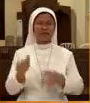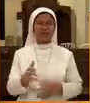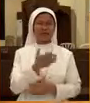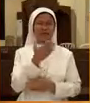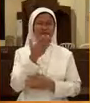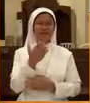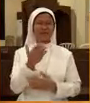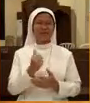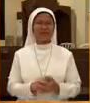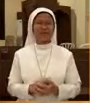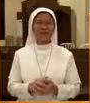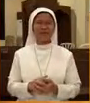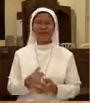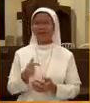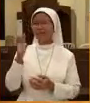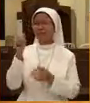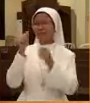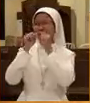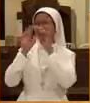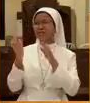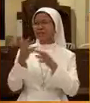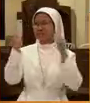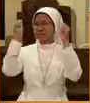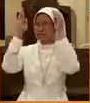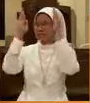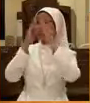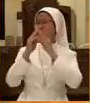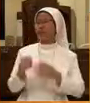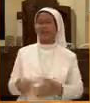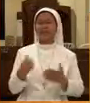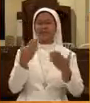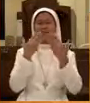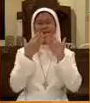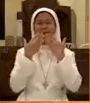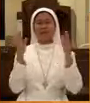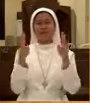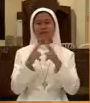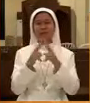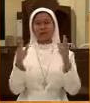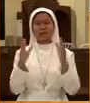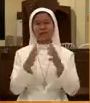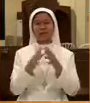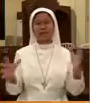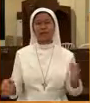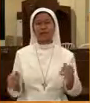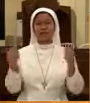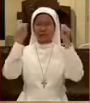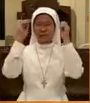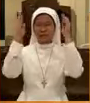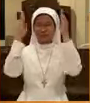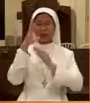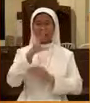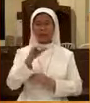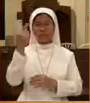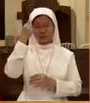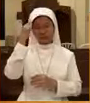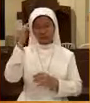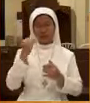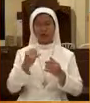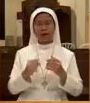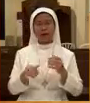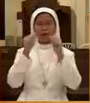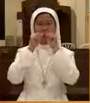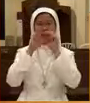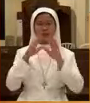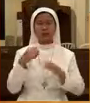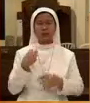Thank you. God bless Archbishop. Thank you very much, Archbishop. And for the final blessing, may we call on